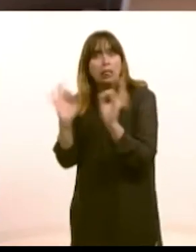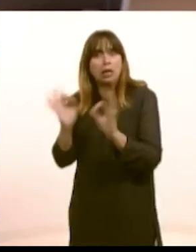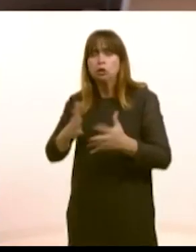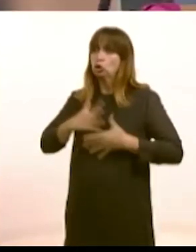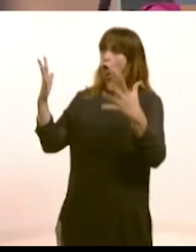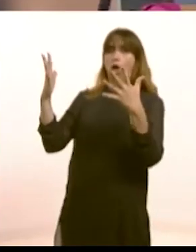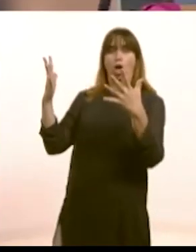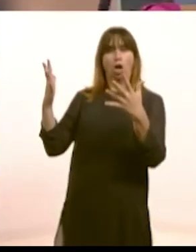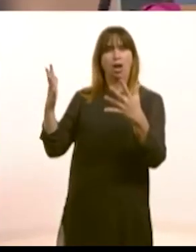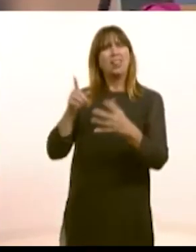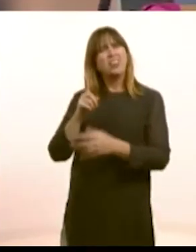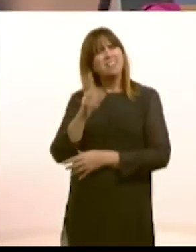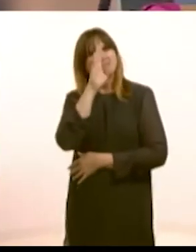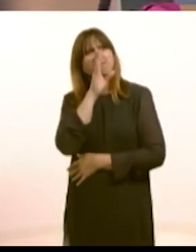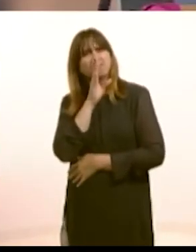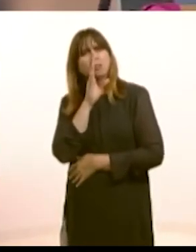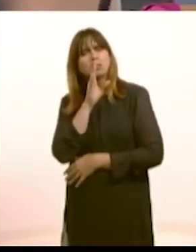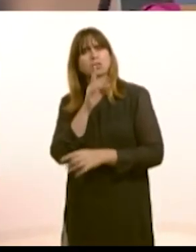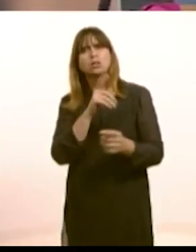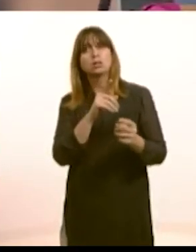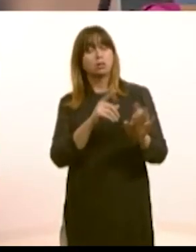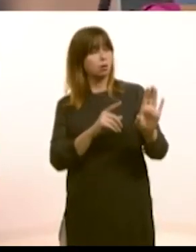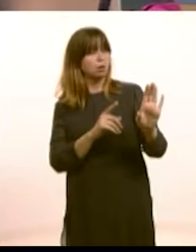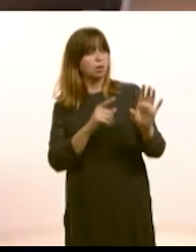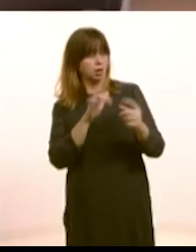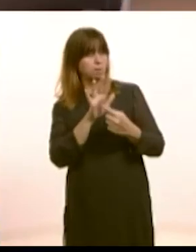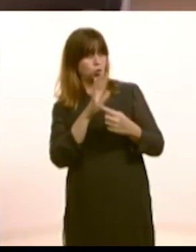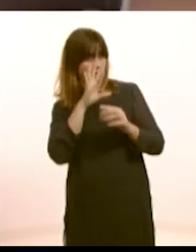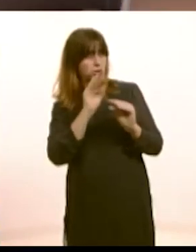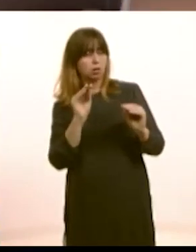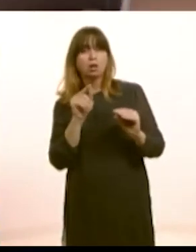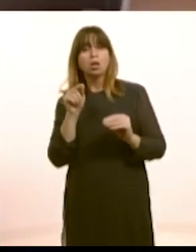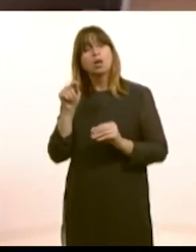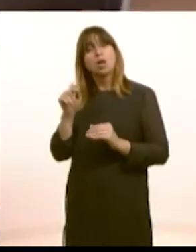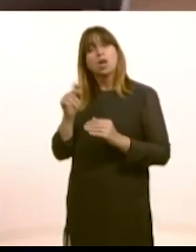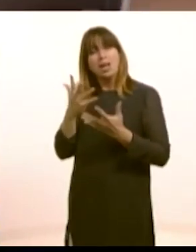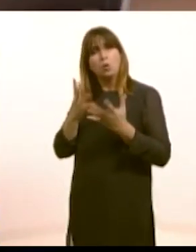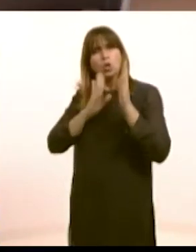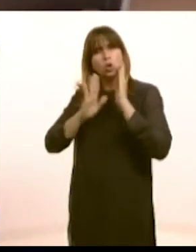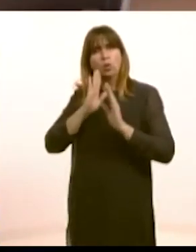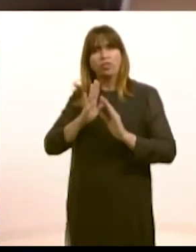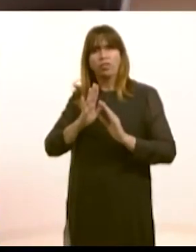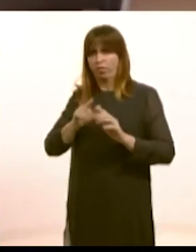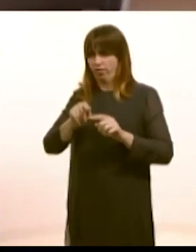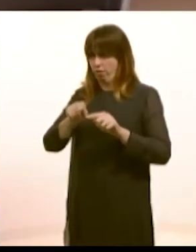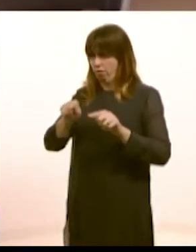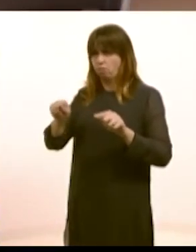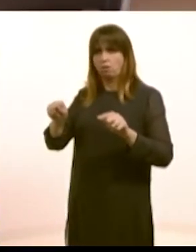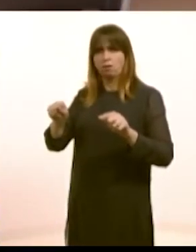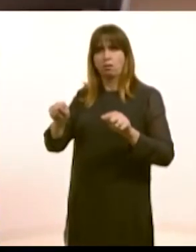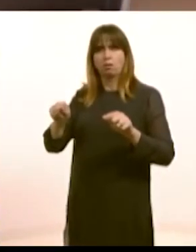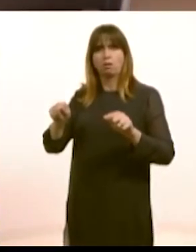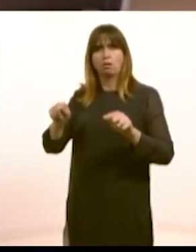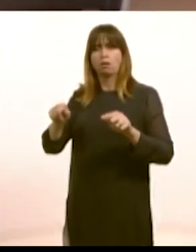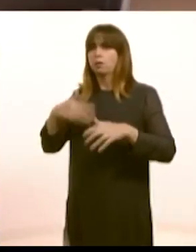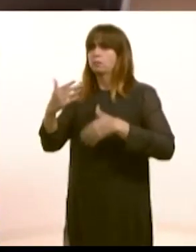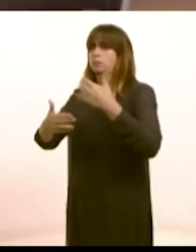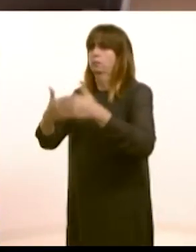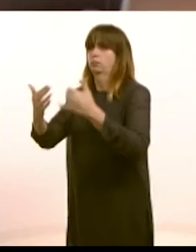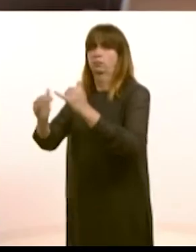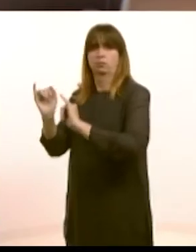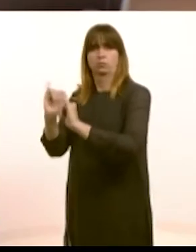because people, it's an important point, this is the greatest tragedy of all, where you have young people who are not known to the system and have not